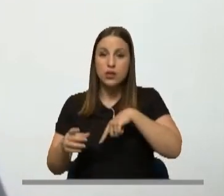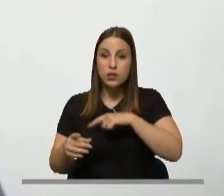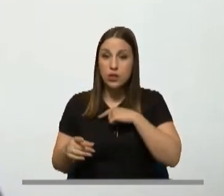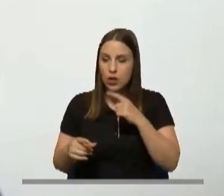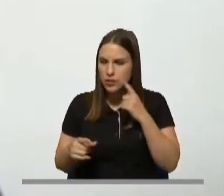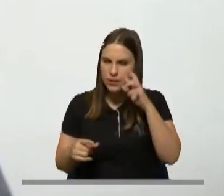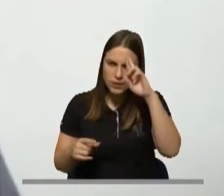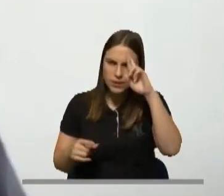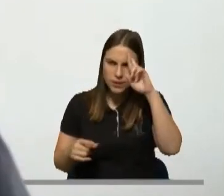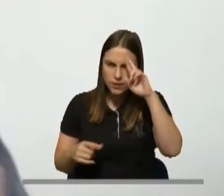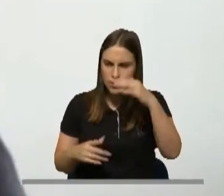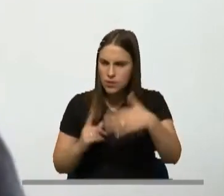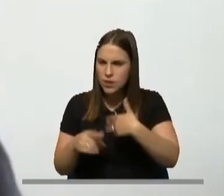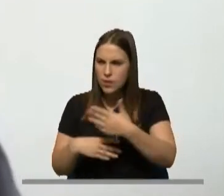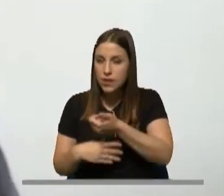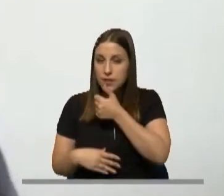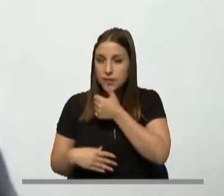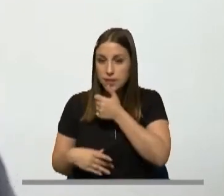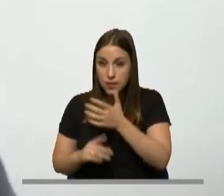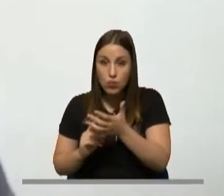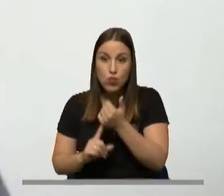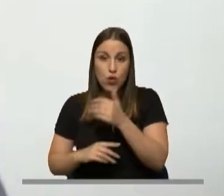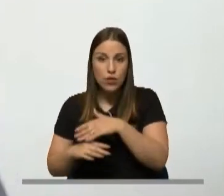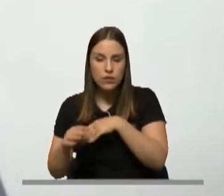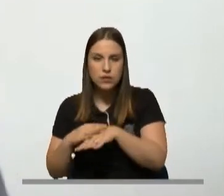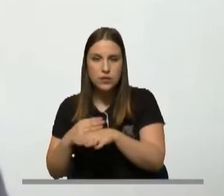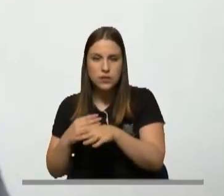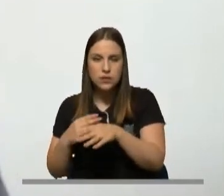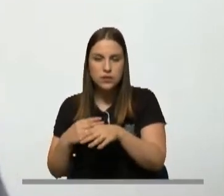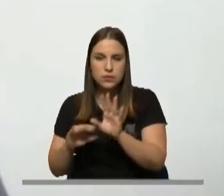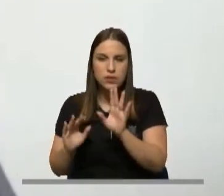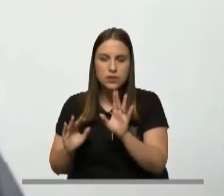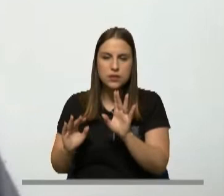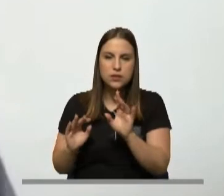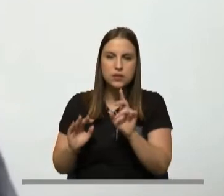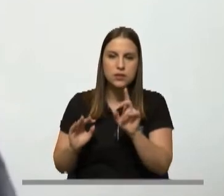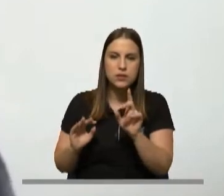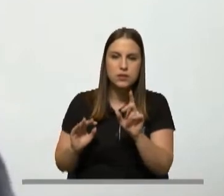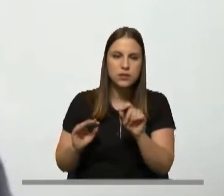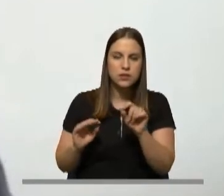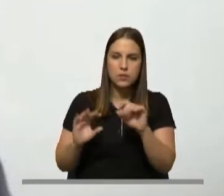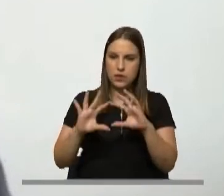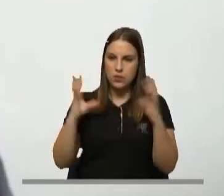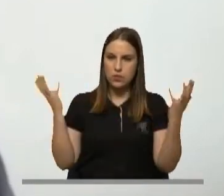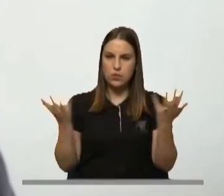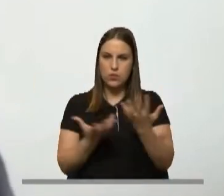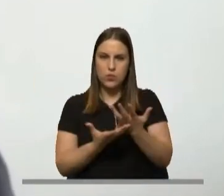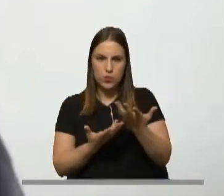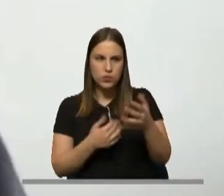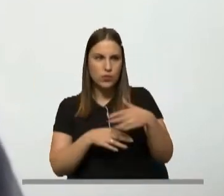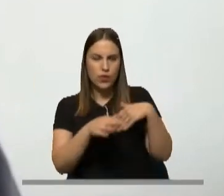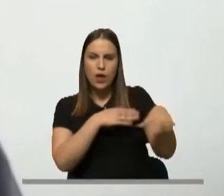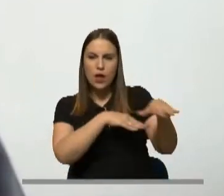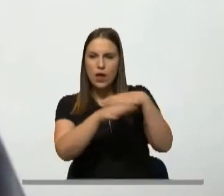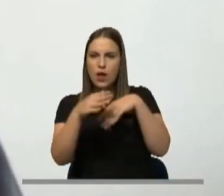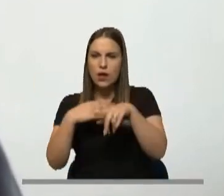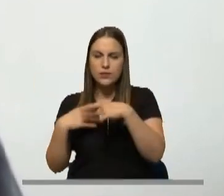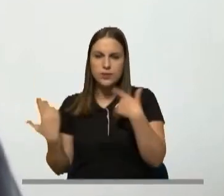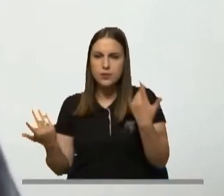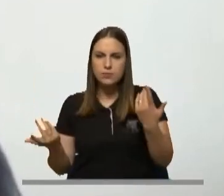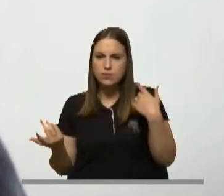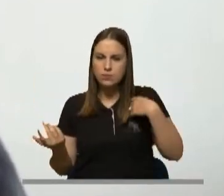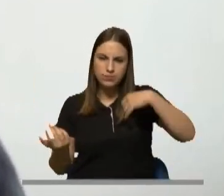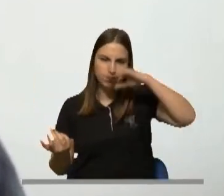finally forced to make a decision that is neither preceded by overwhelming reasons nor driven